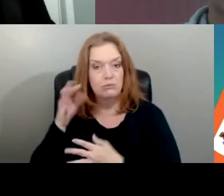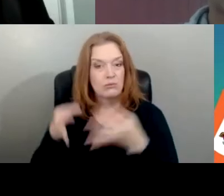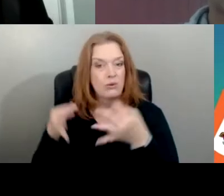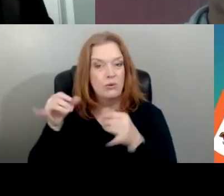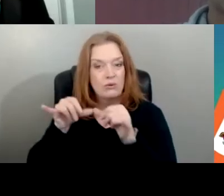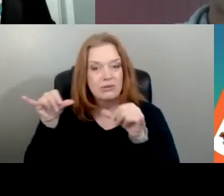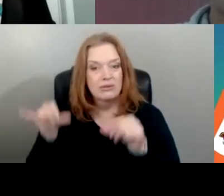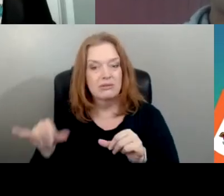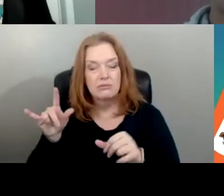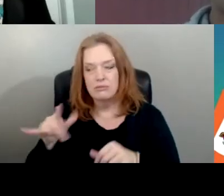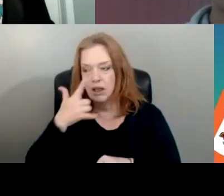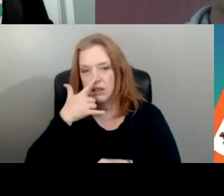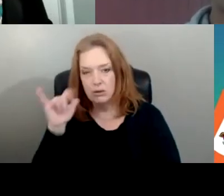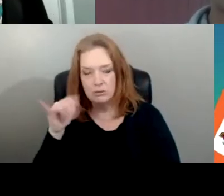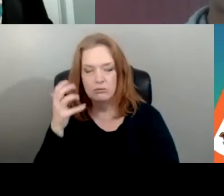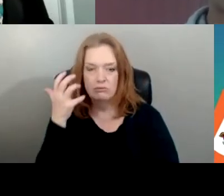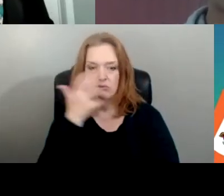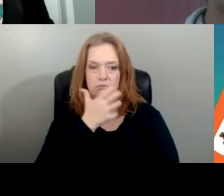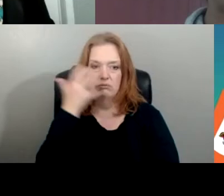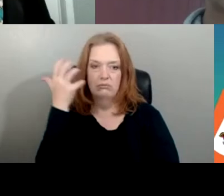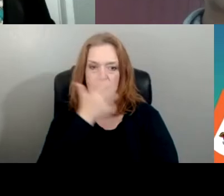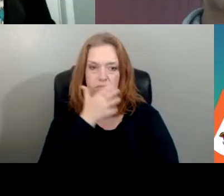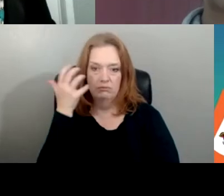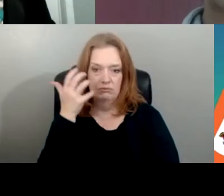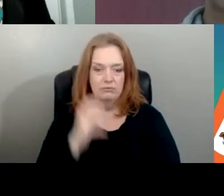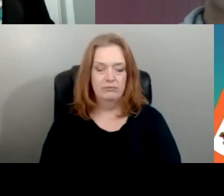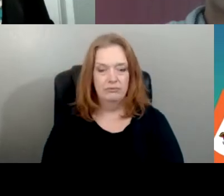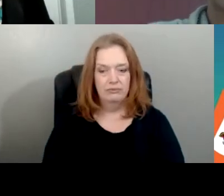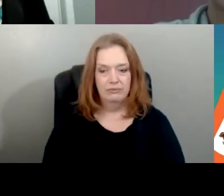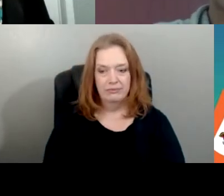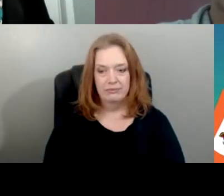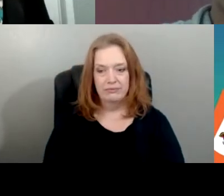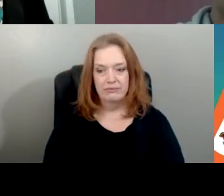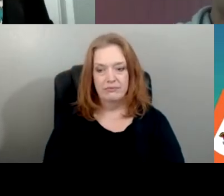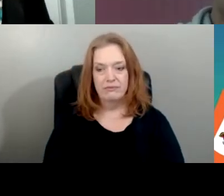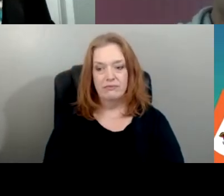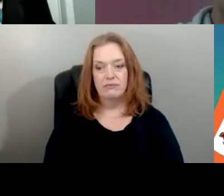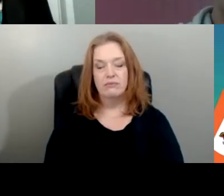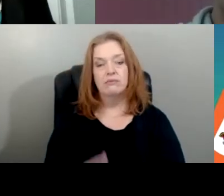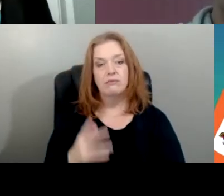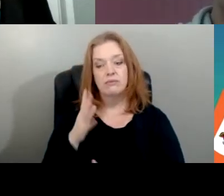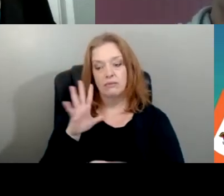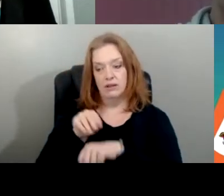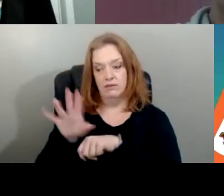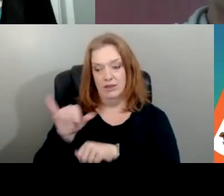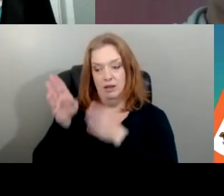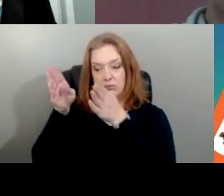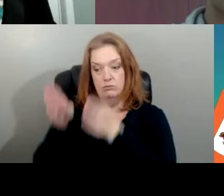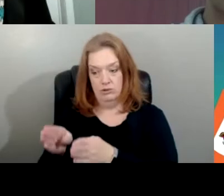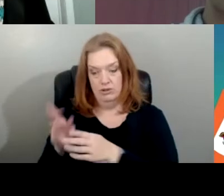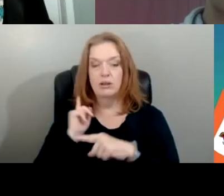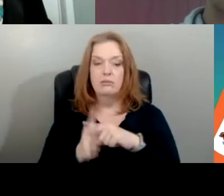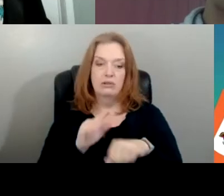like, not only for, you know, for that individual, but also within my family.